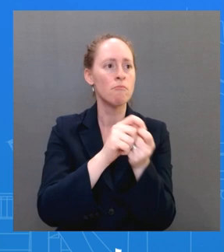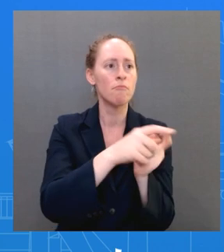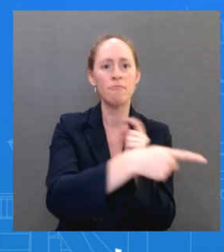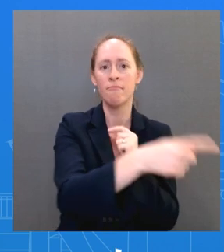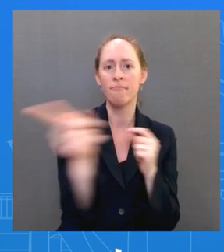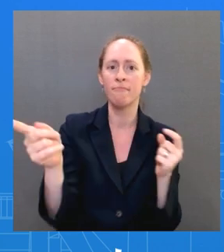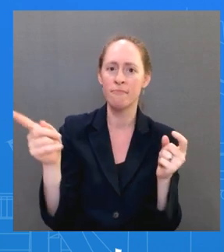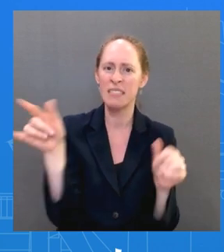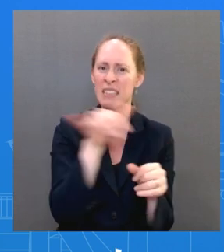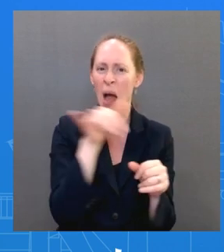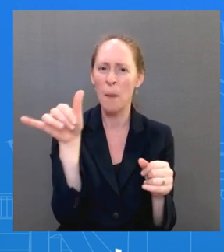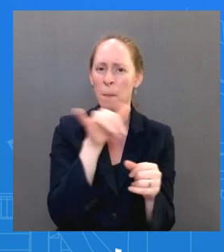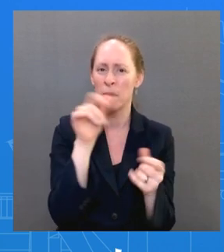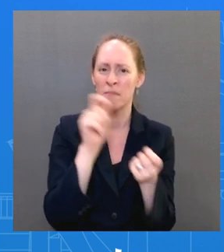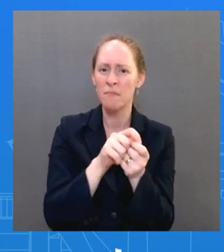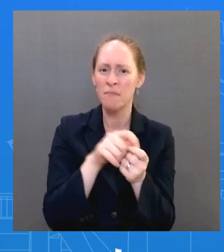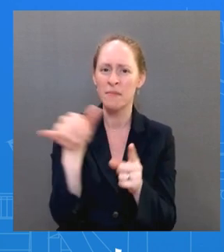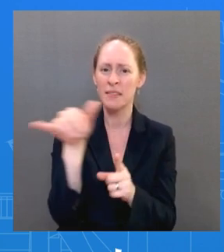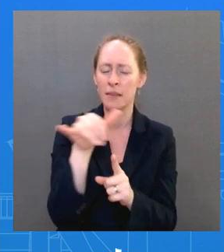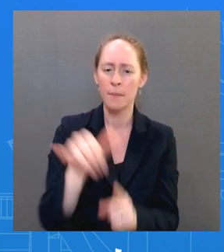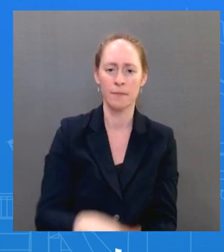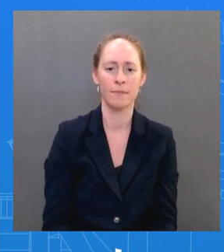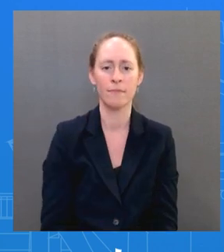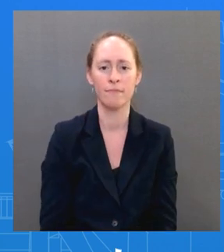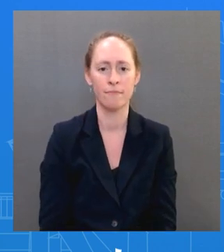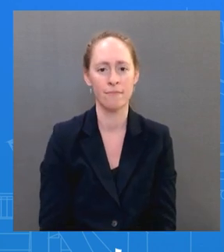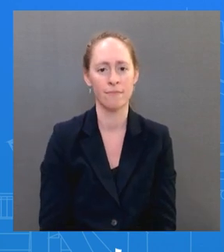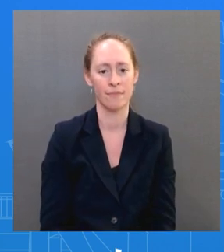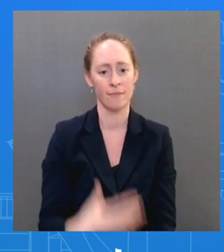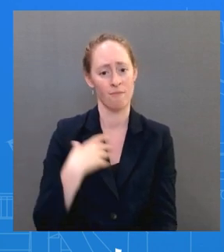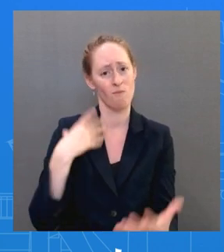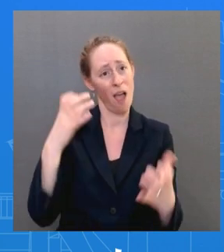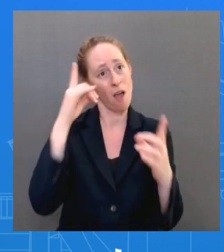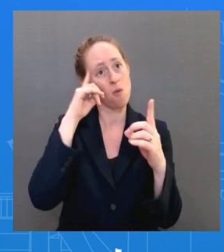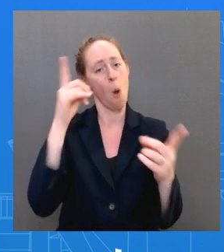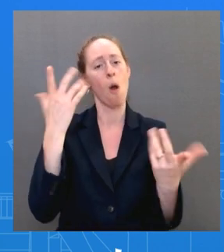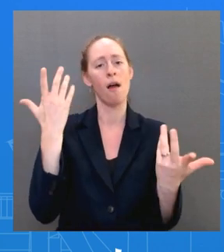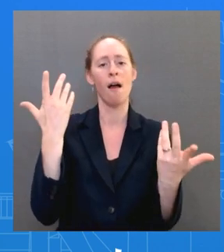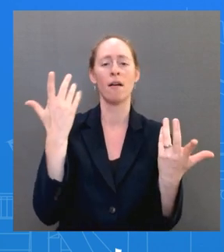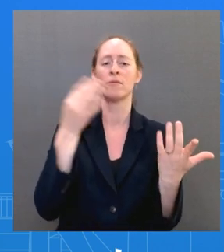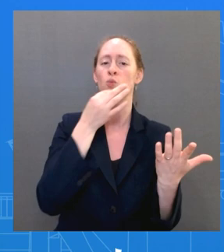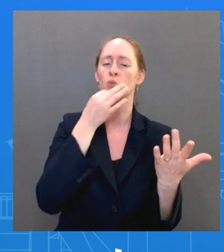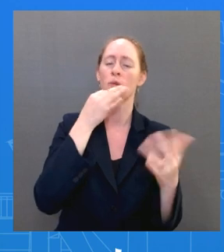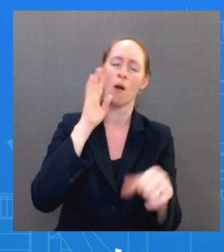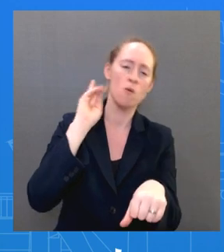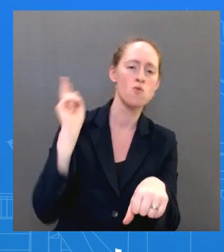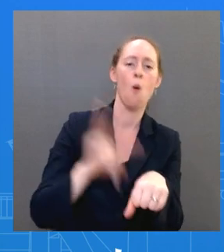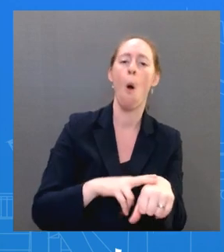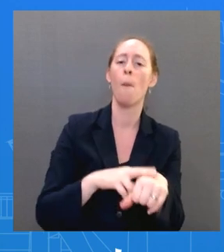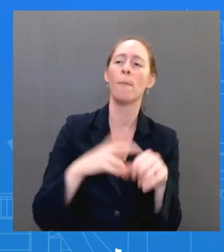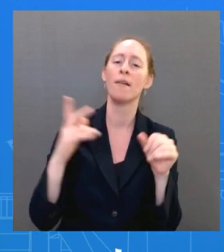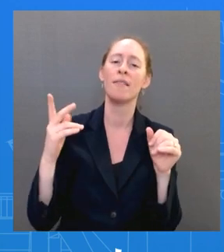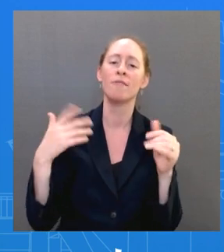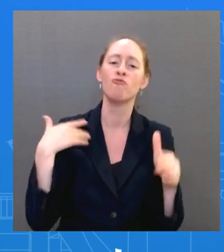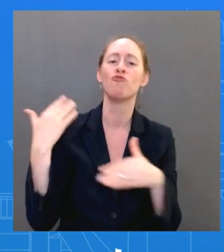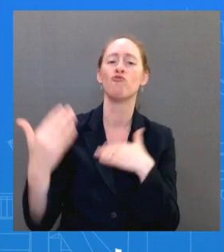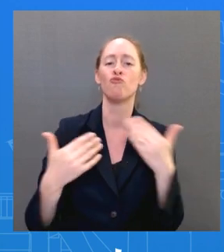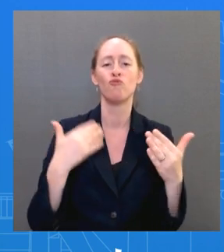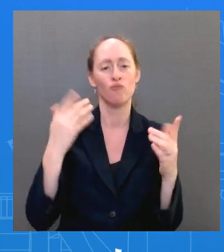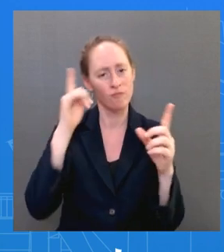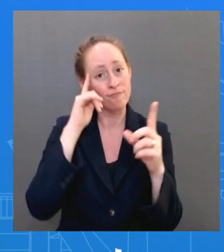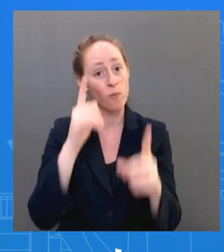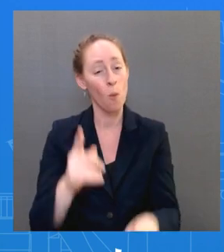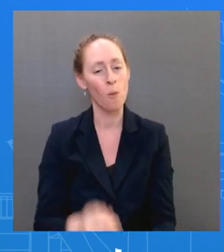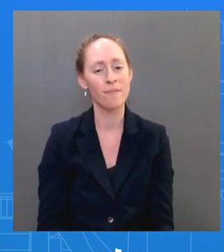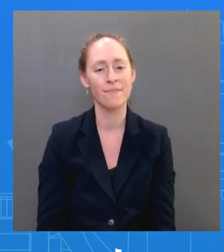We're getting there. And this is part of his job, is to interact with the public, is interact with everyday